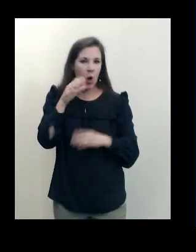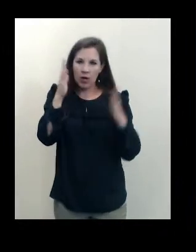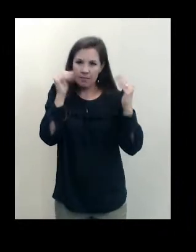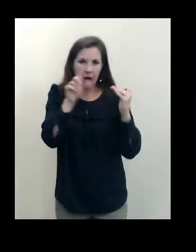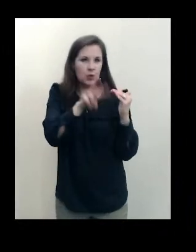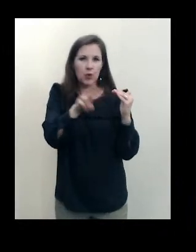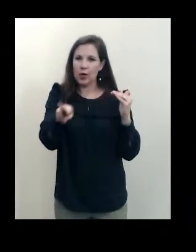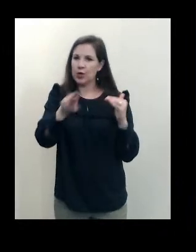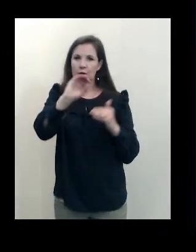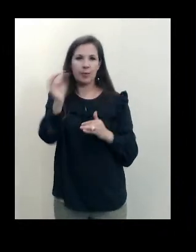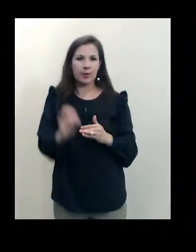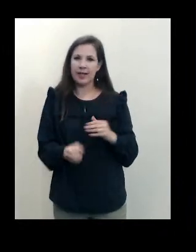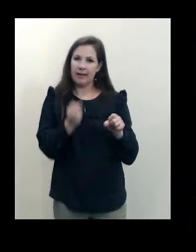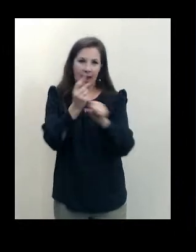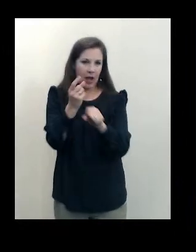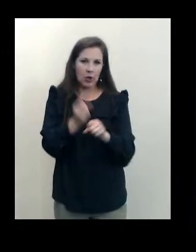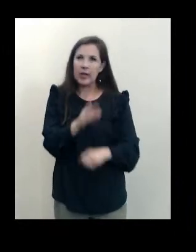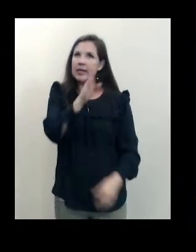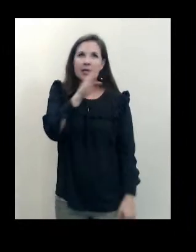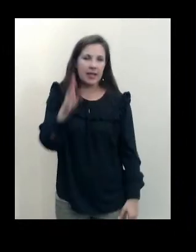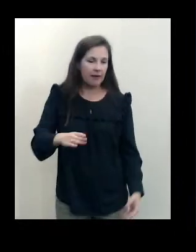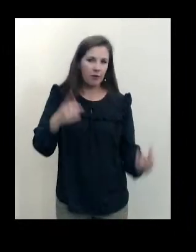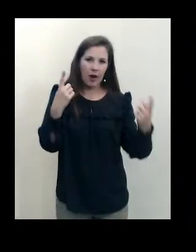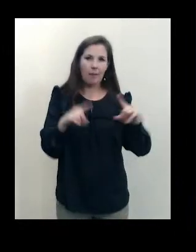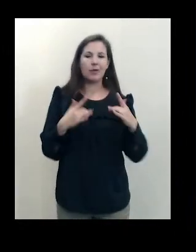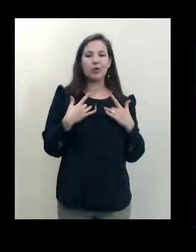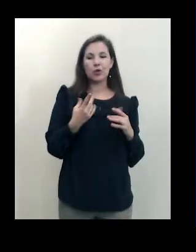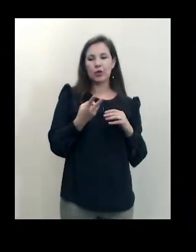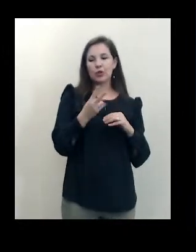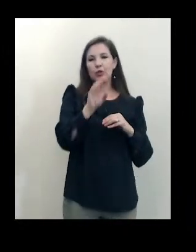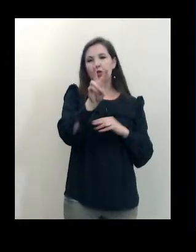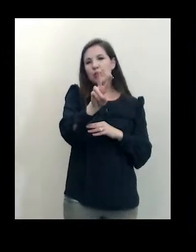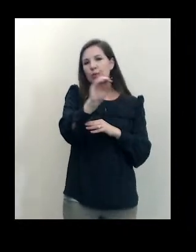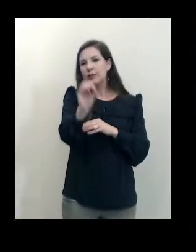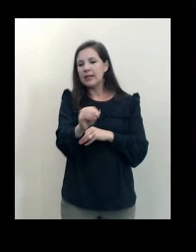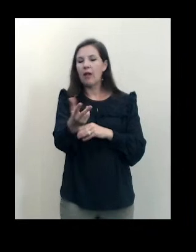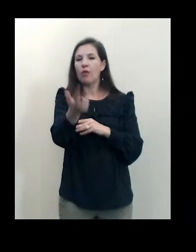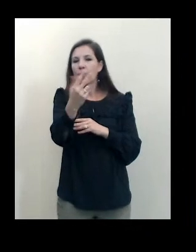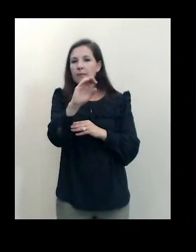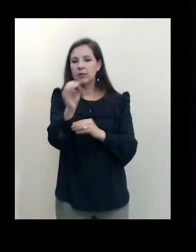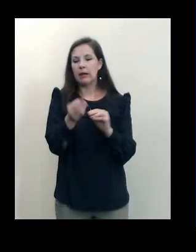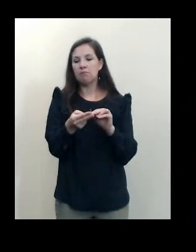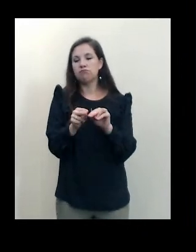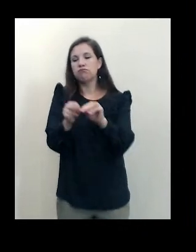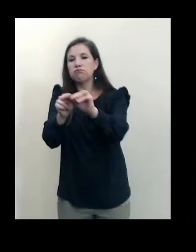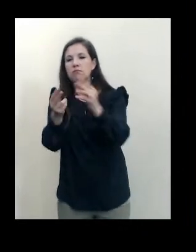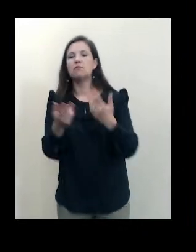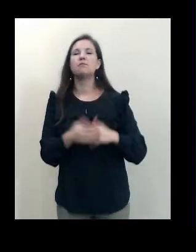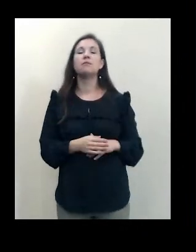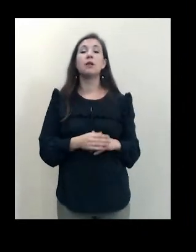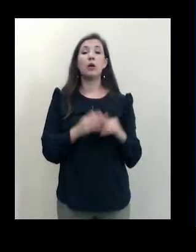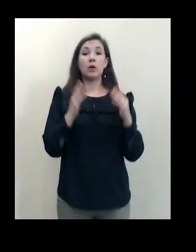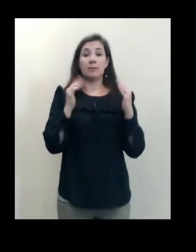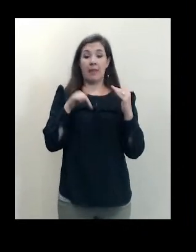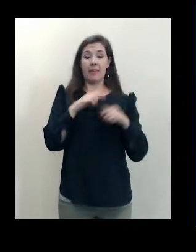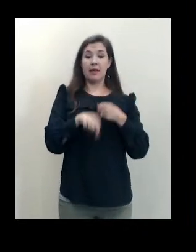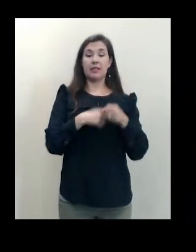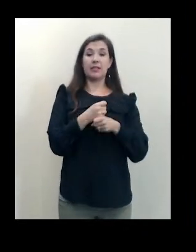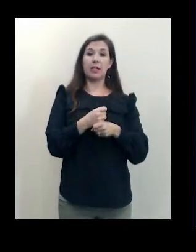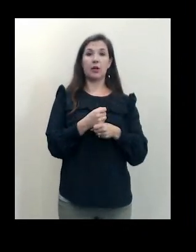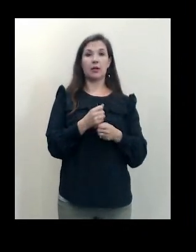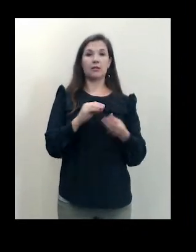22% growth annually. We never have. We usually have 2 to 3% growth. But we are expecting that after this kind of rebounding